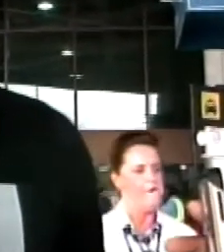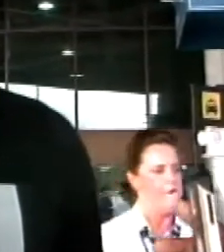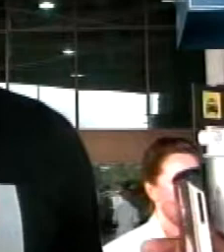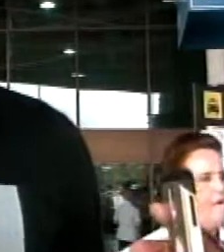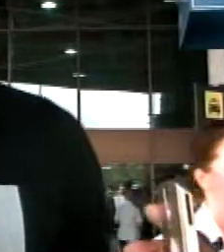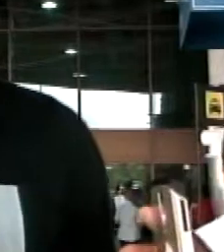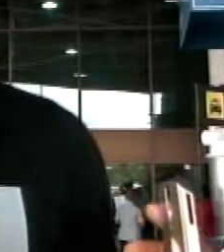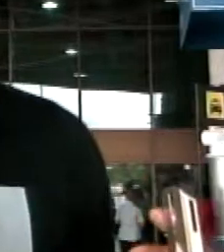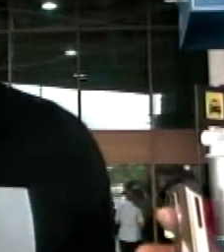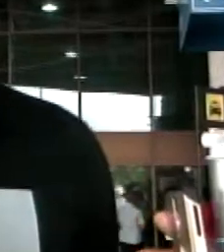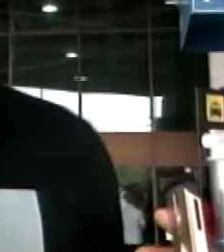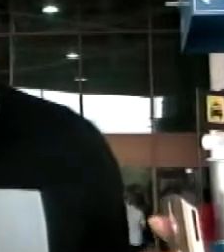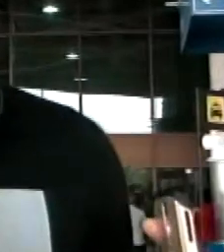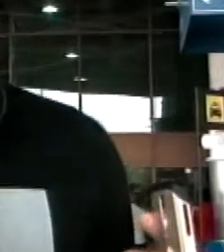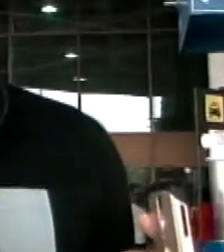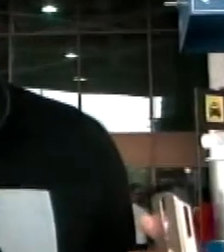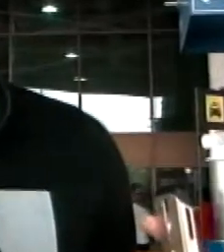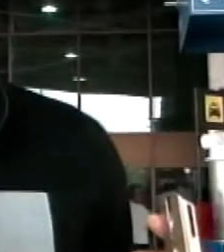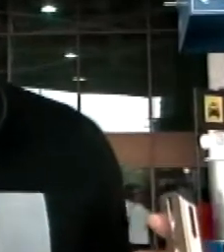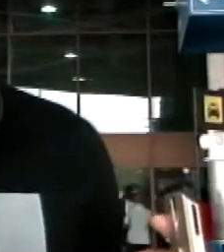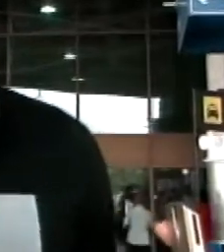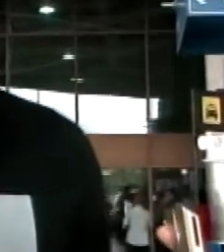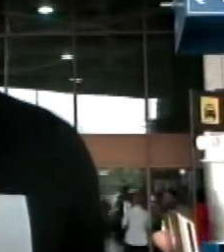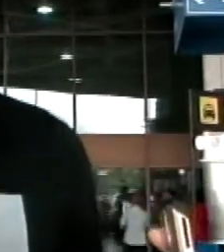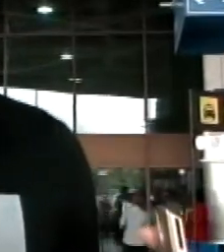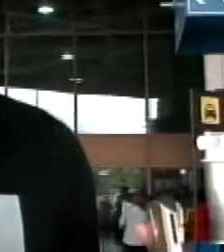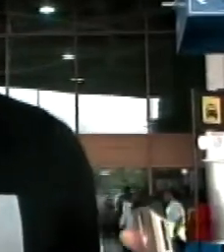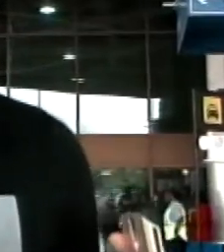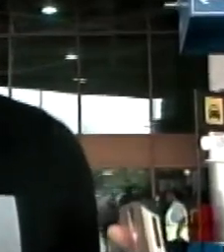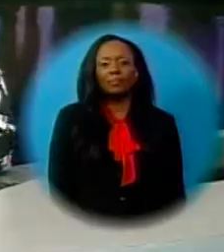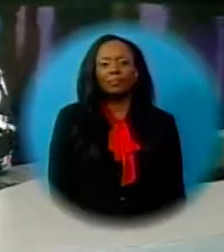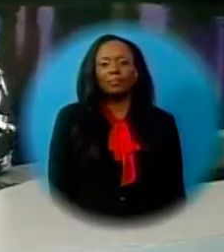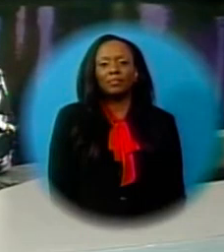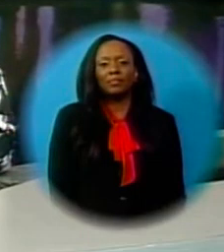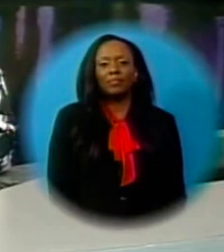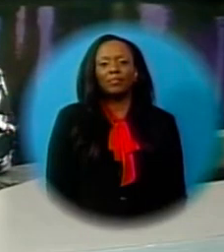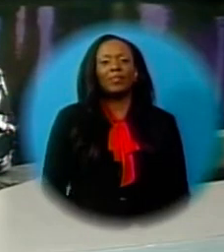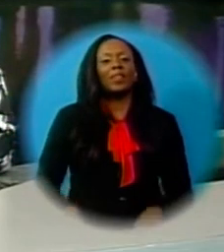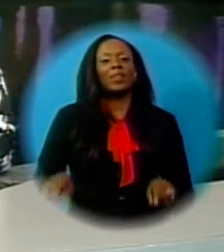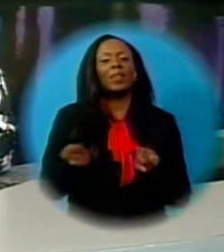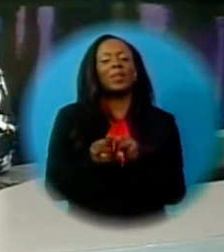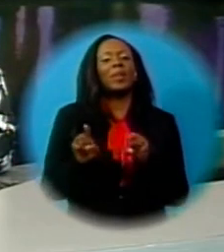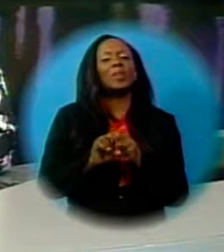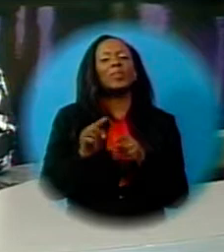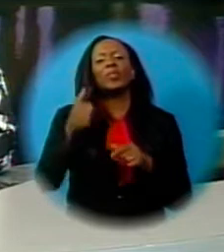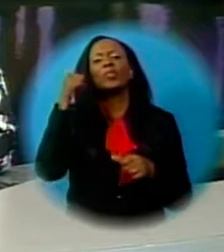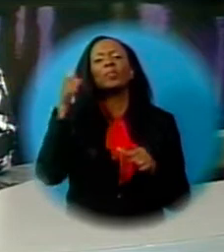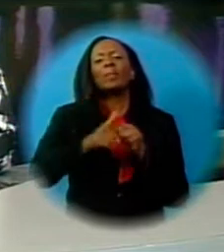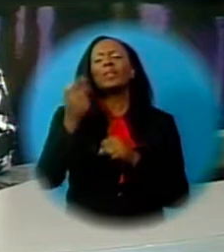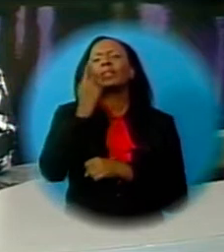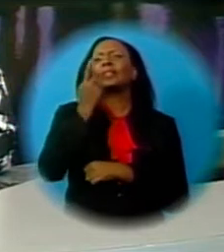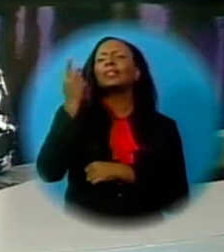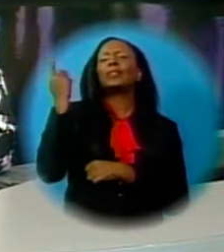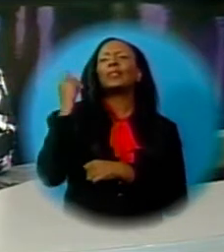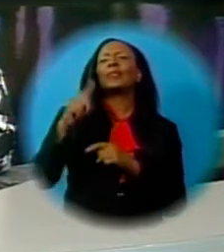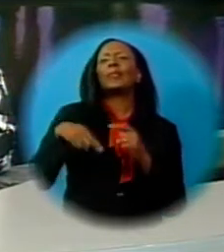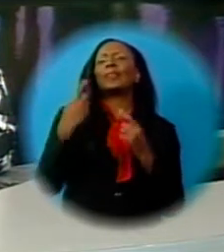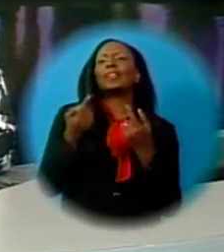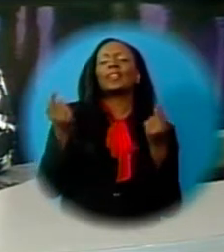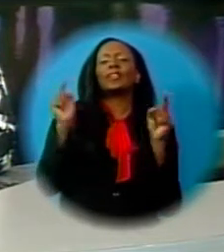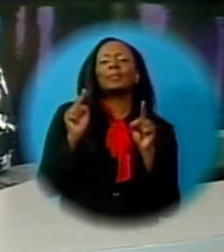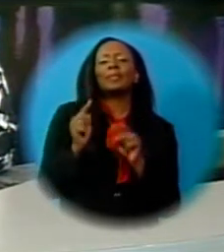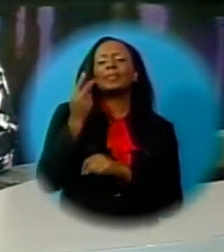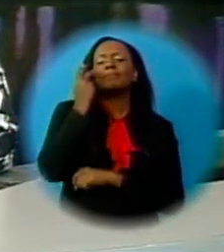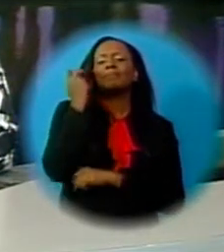never ever forget, and just happy that I could be the one to bring that joy to Caribbean. Carlos also relived the moment as it happened through his